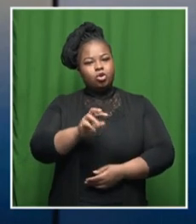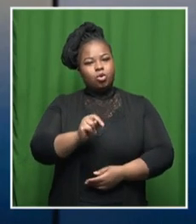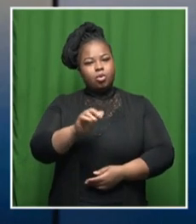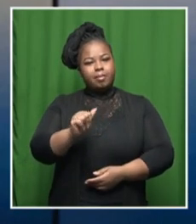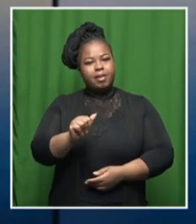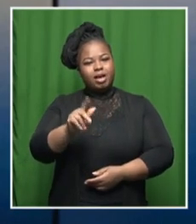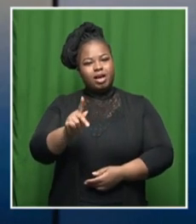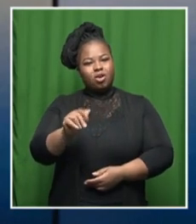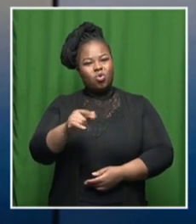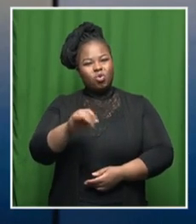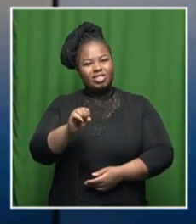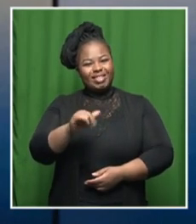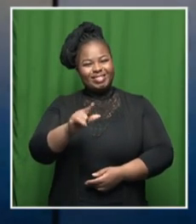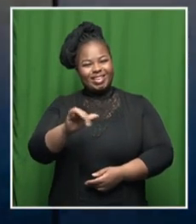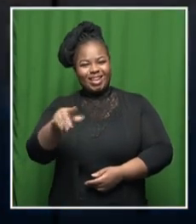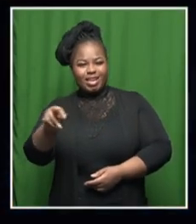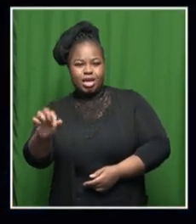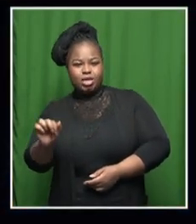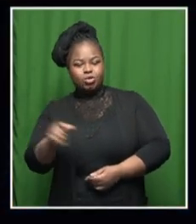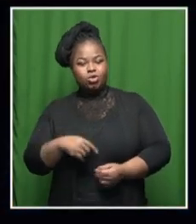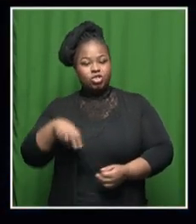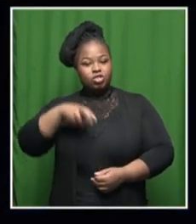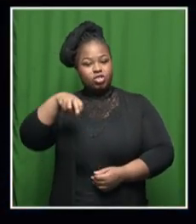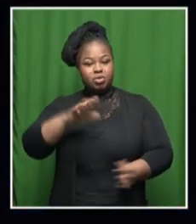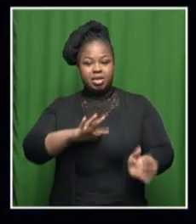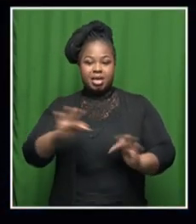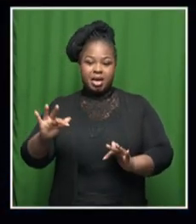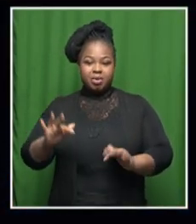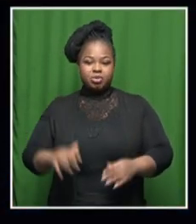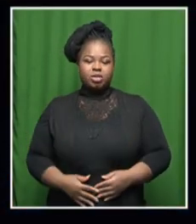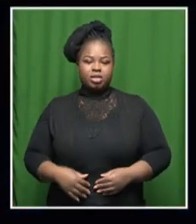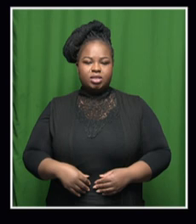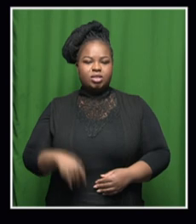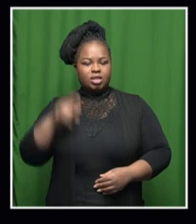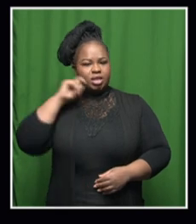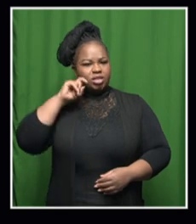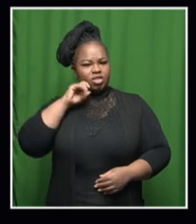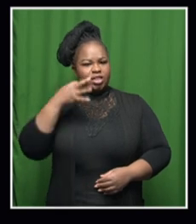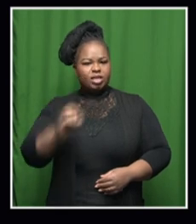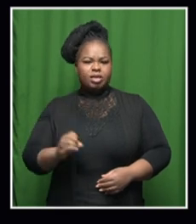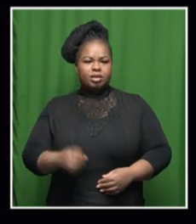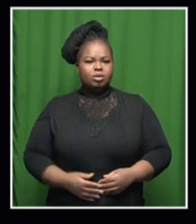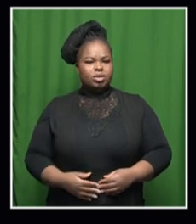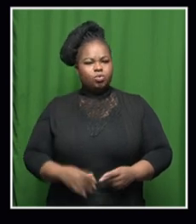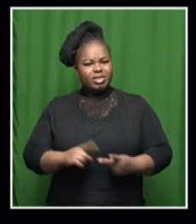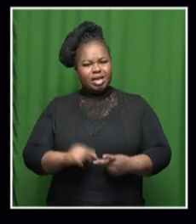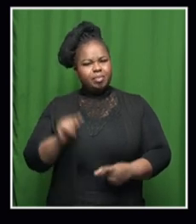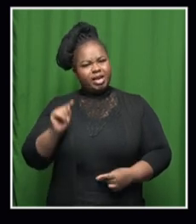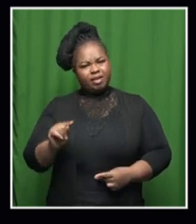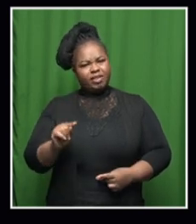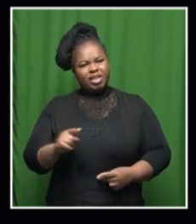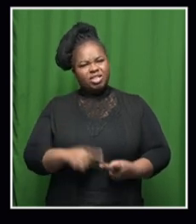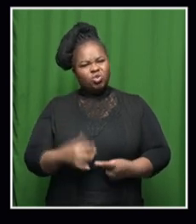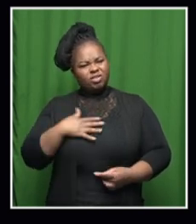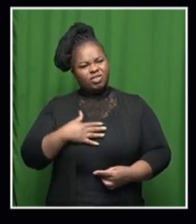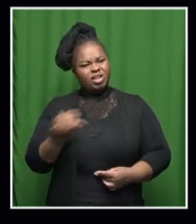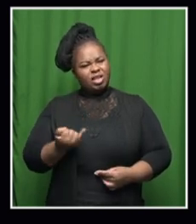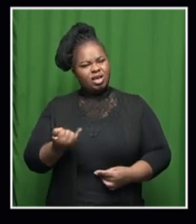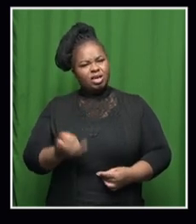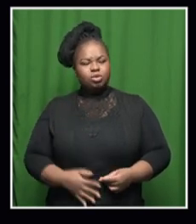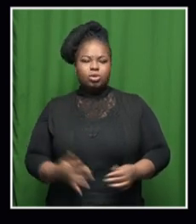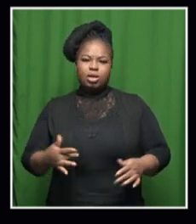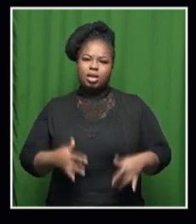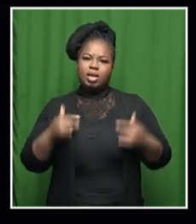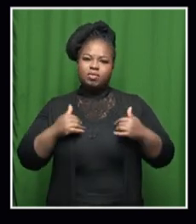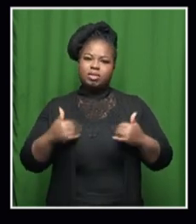Nomakhosazana Mbokotwana's journey of how, at only 30 years old, she's starting to feel like her life is only